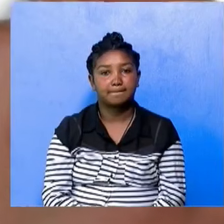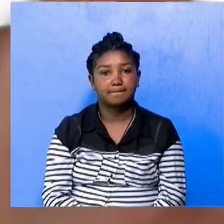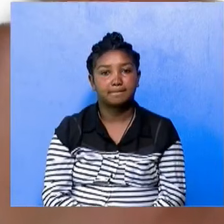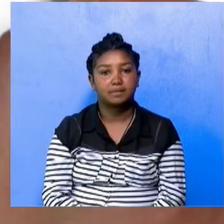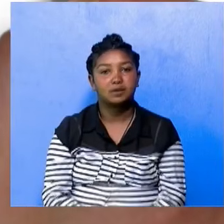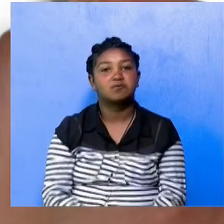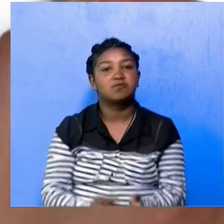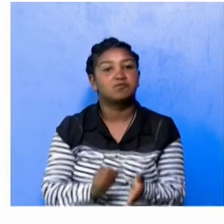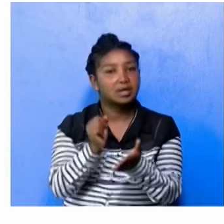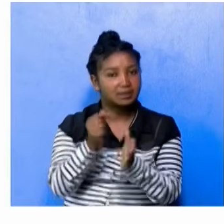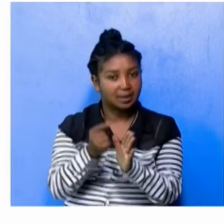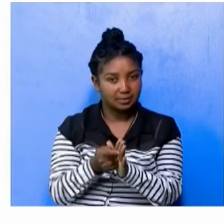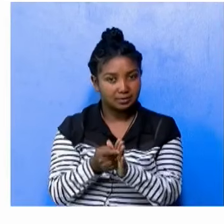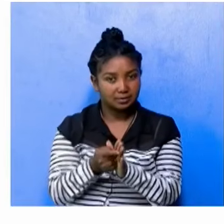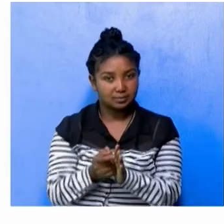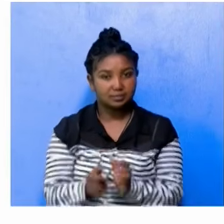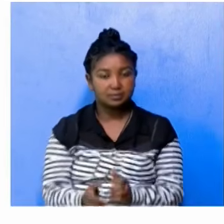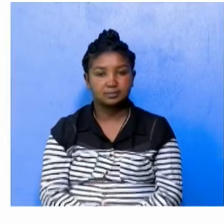For example,